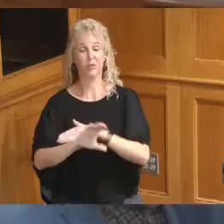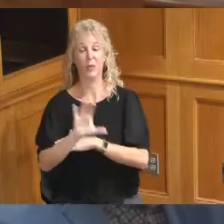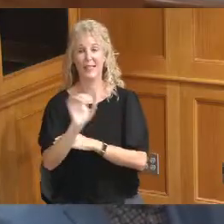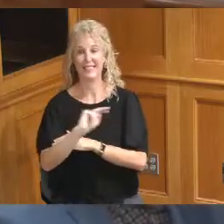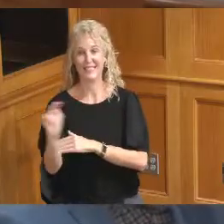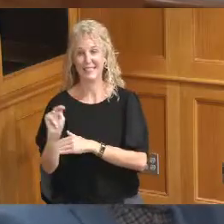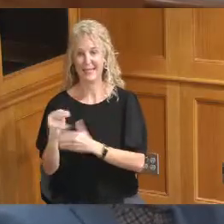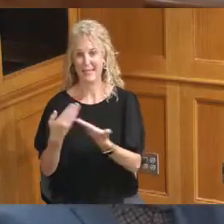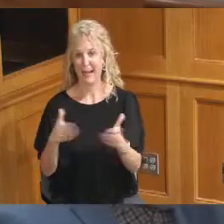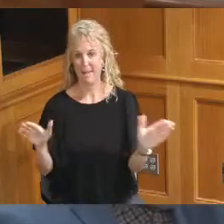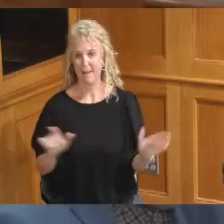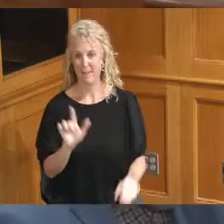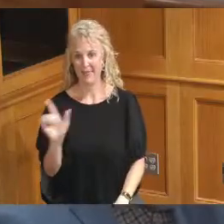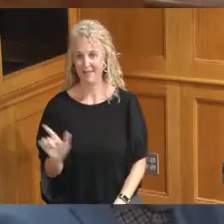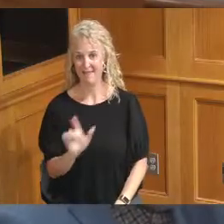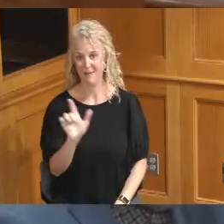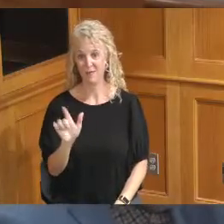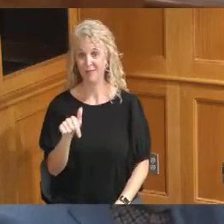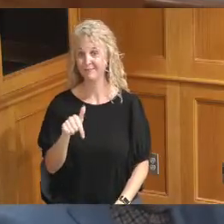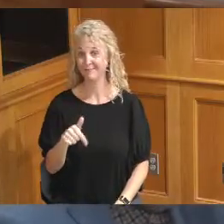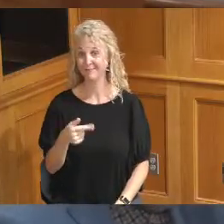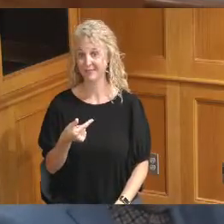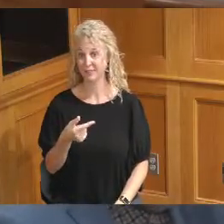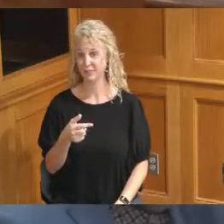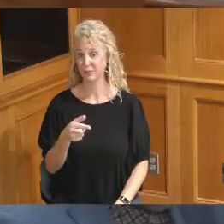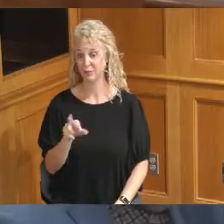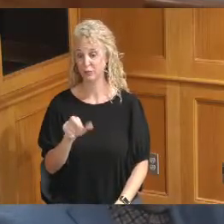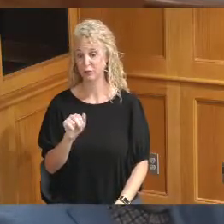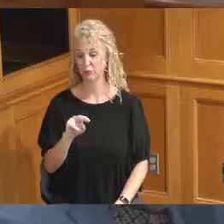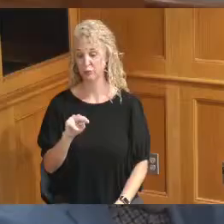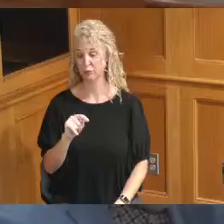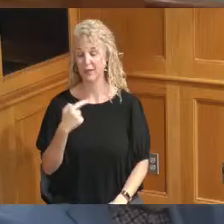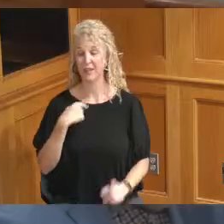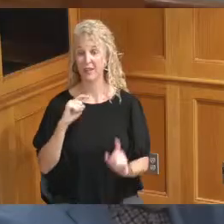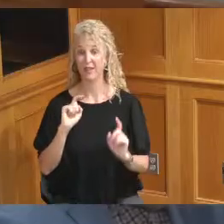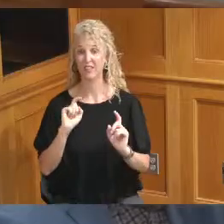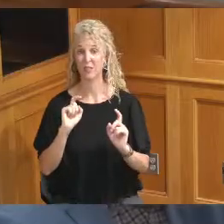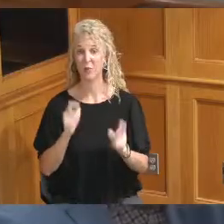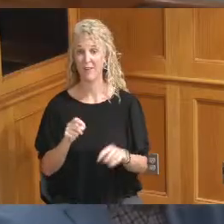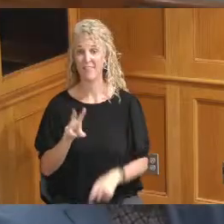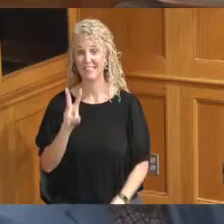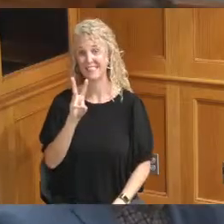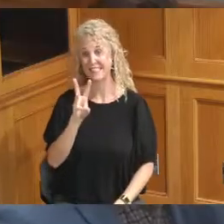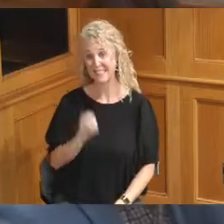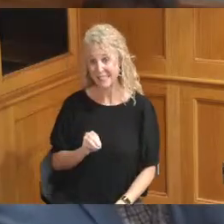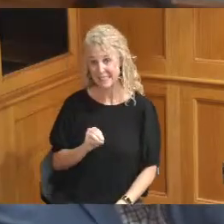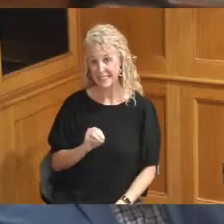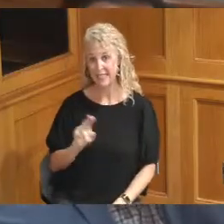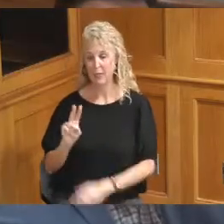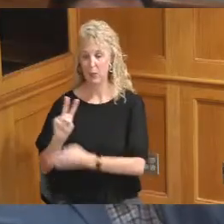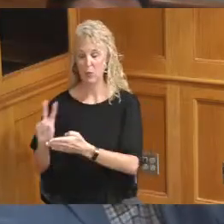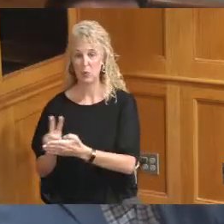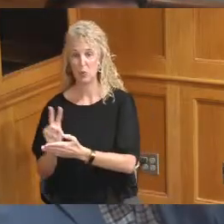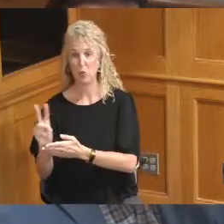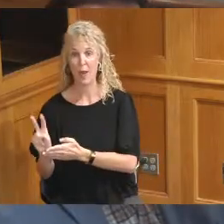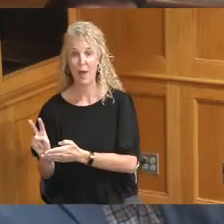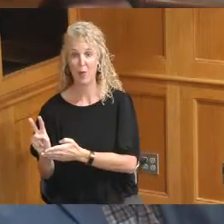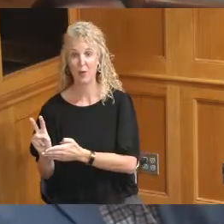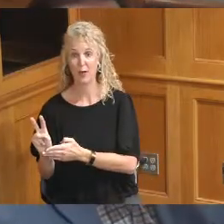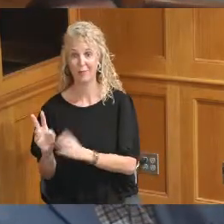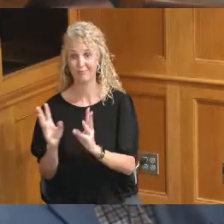Library. Through this grant, we're able to offer 62-hour sessions. We're going to be at the Walnut